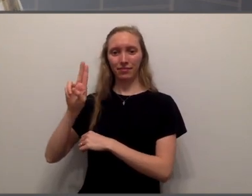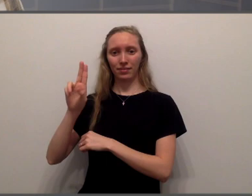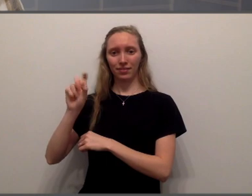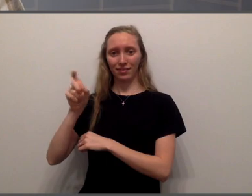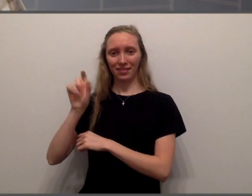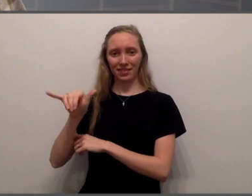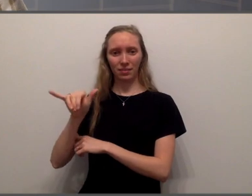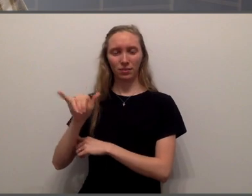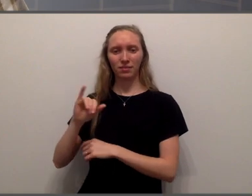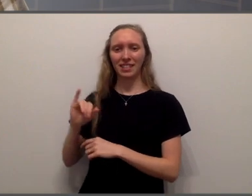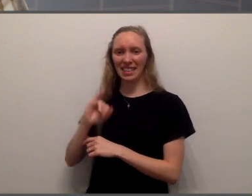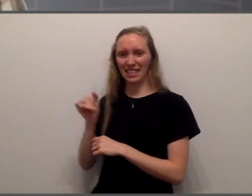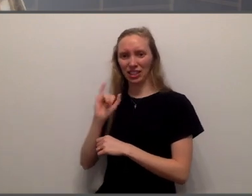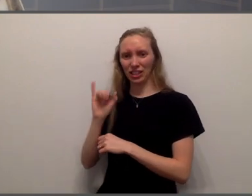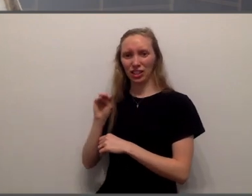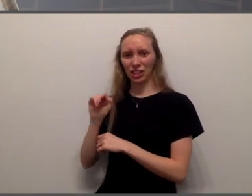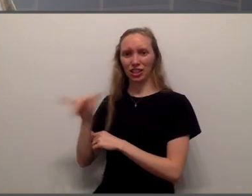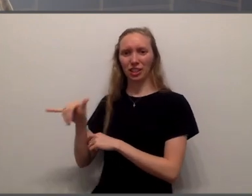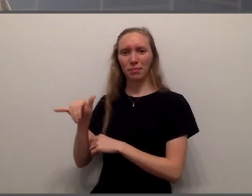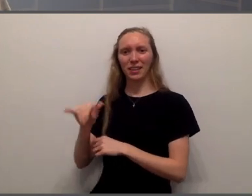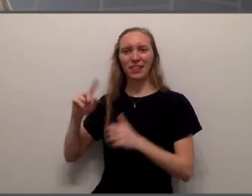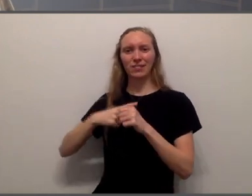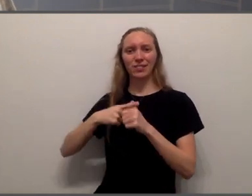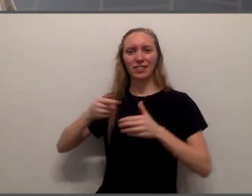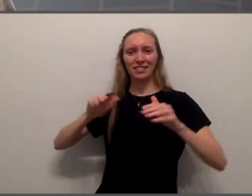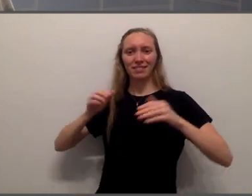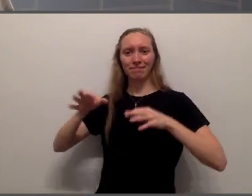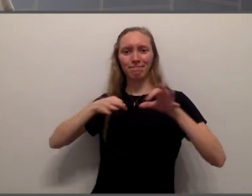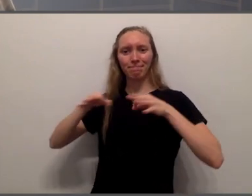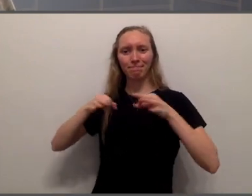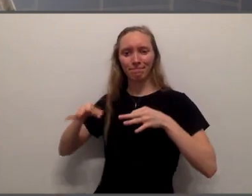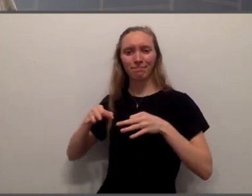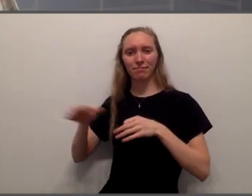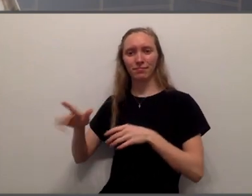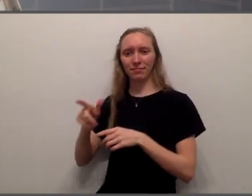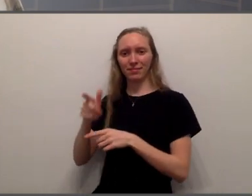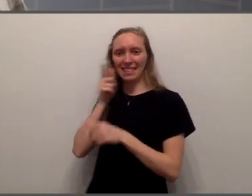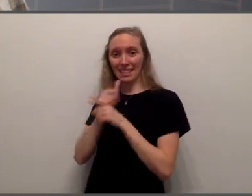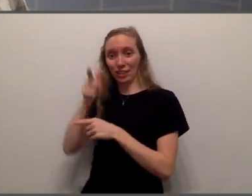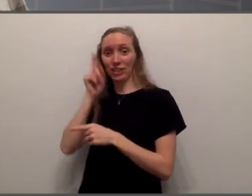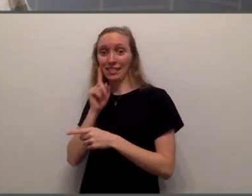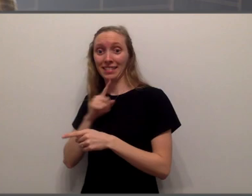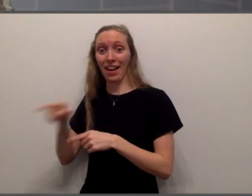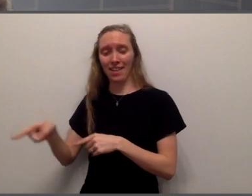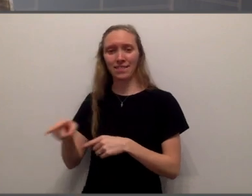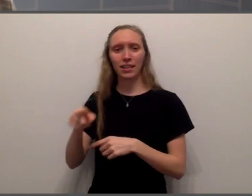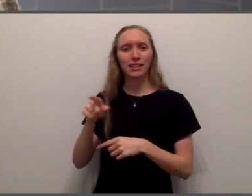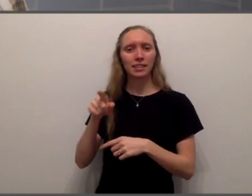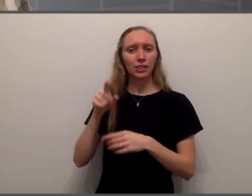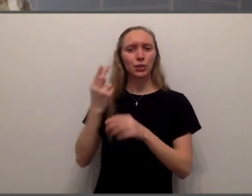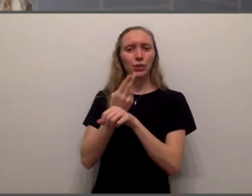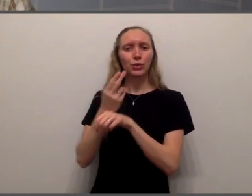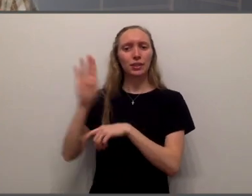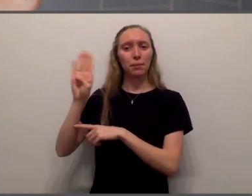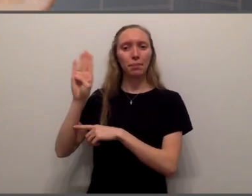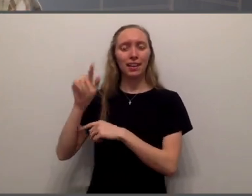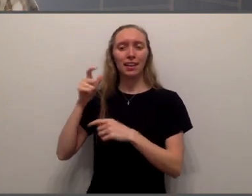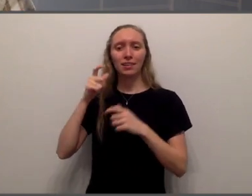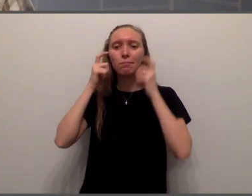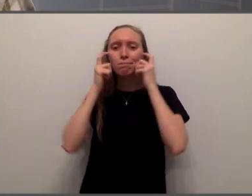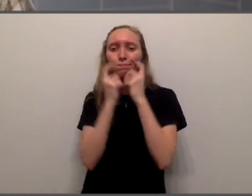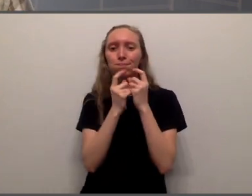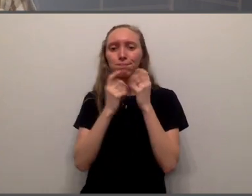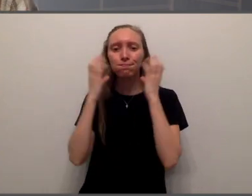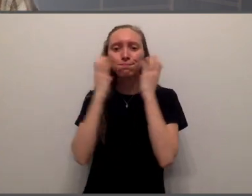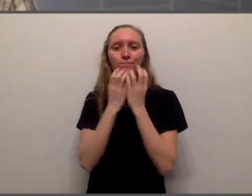Jimmy just made up this sign for me, Marianne. I think it's close to a sign for the beard with a B, and that's what Jimmy